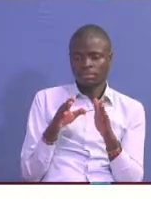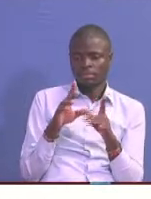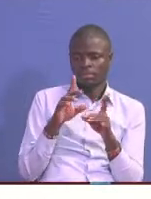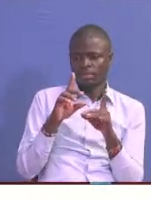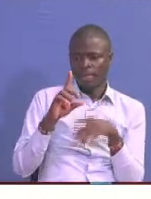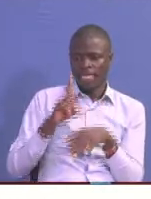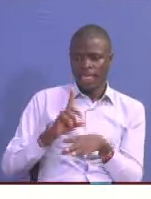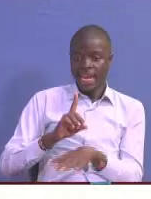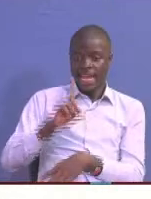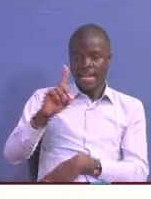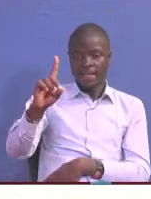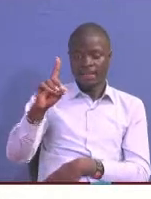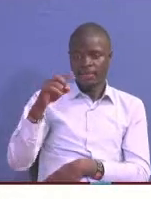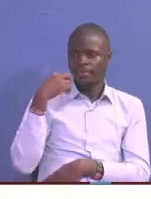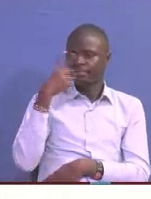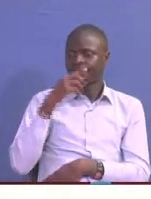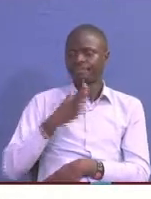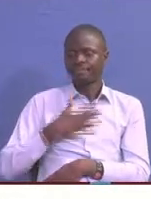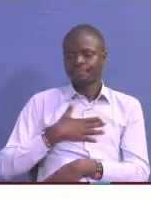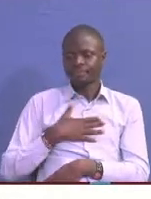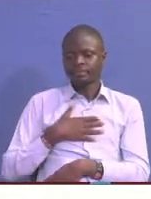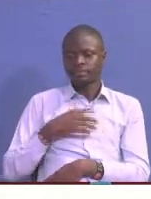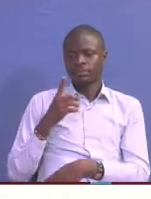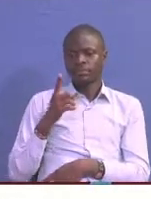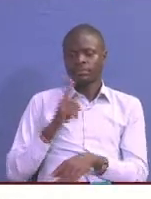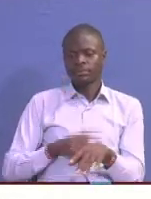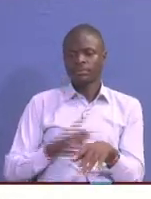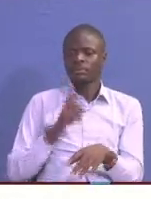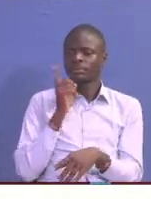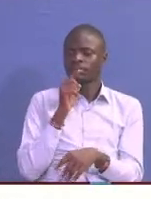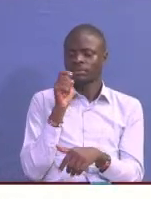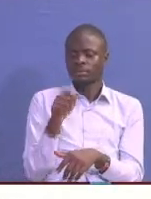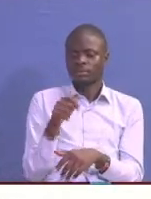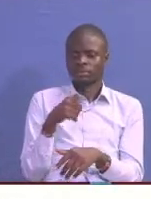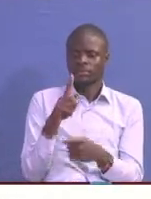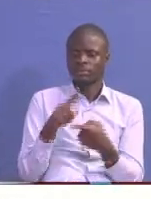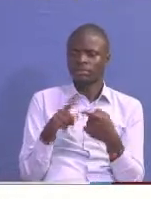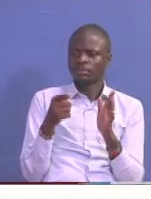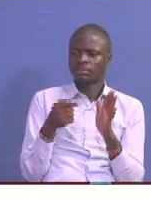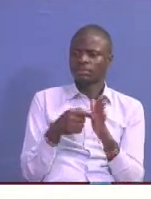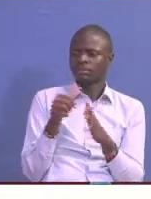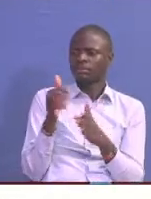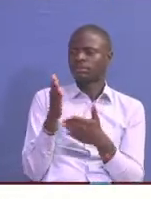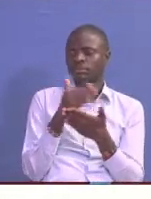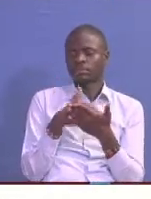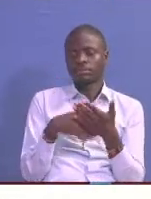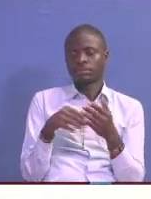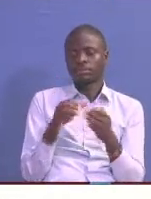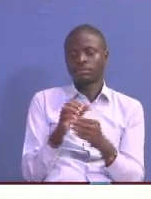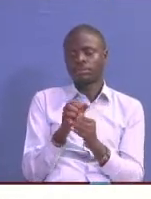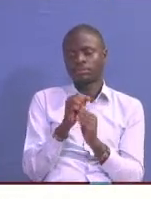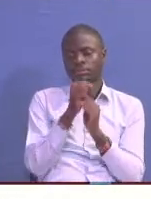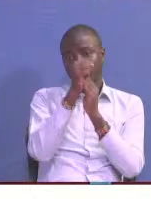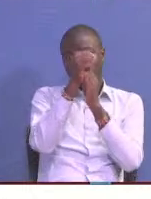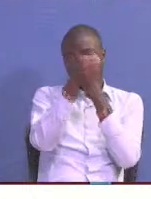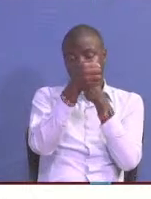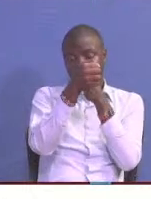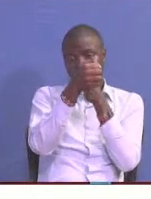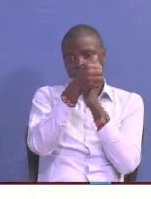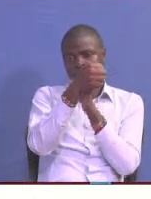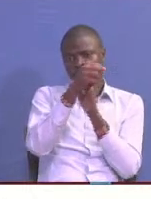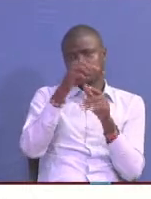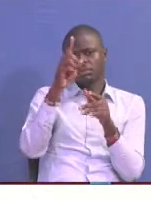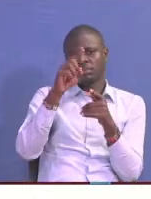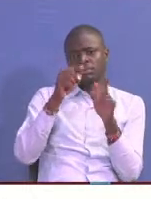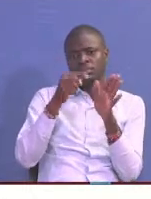Once we are done with this section, then we go to this section. So I'll guide, and then we go to this